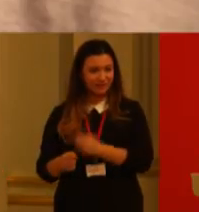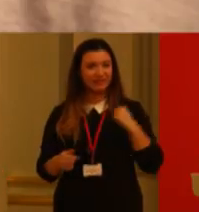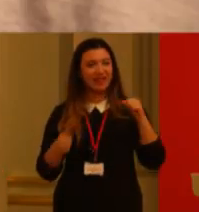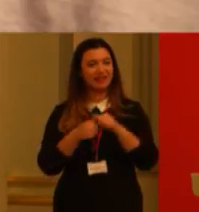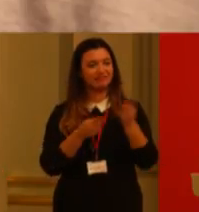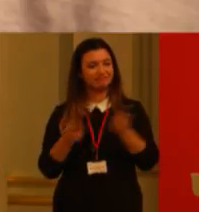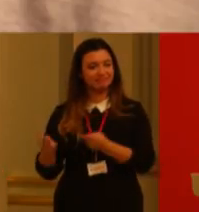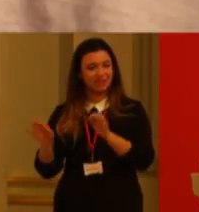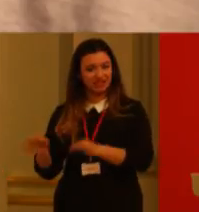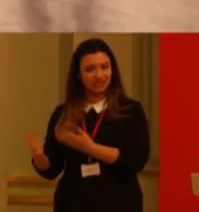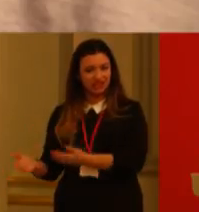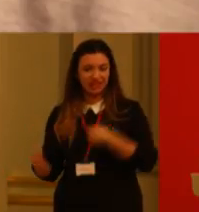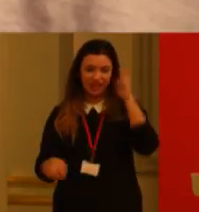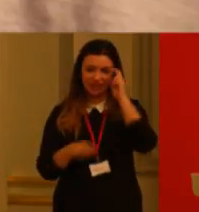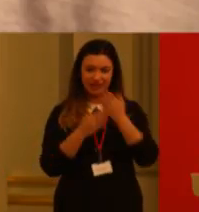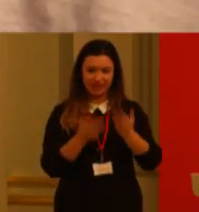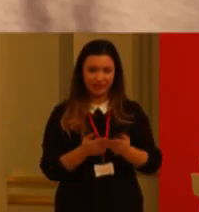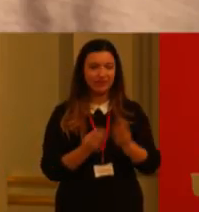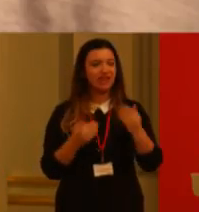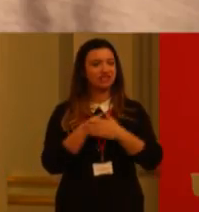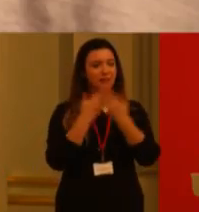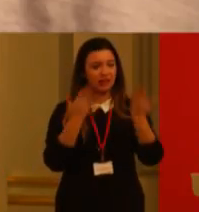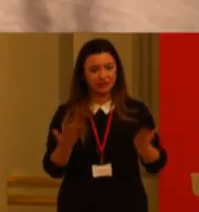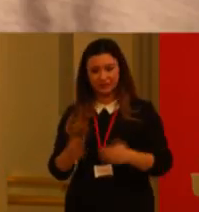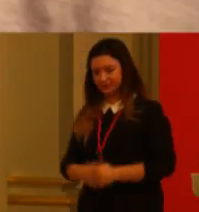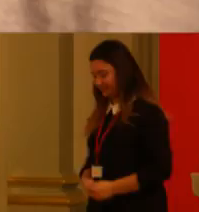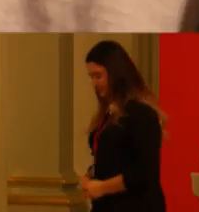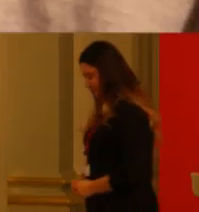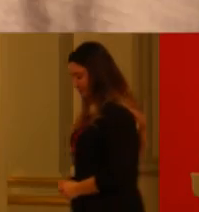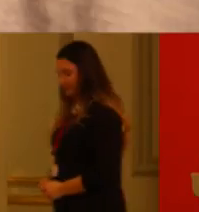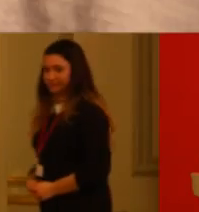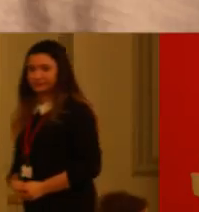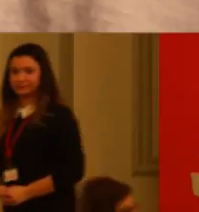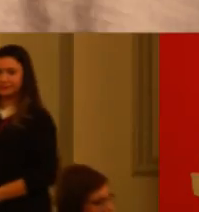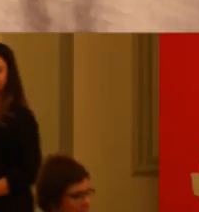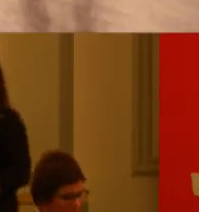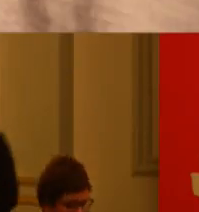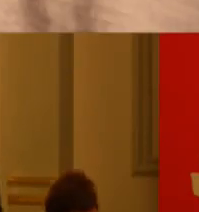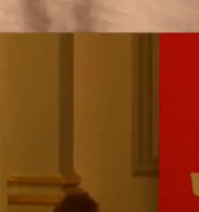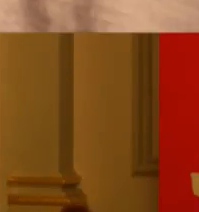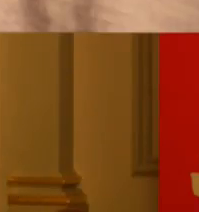downstairs to the Palm Court for our networking reception. Thank you very much and have a pleasant evening.